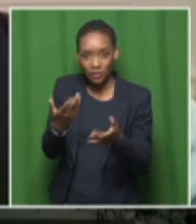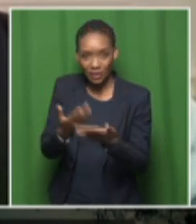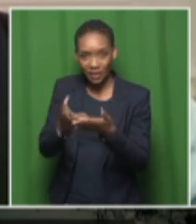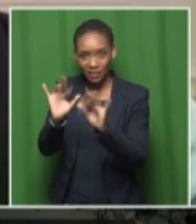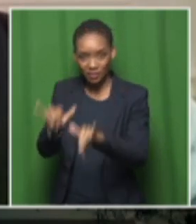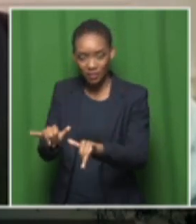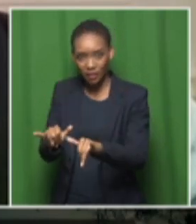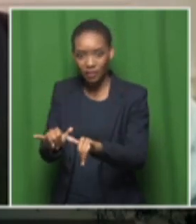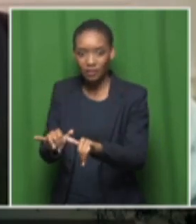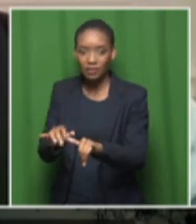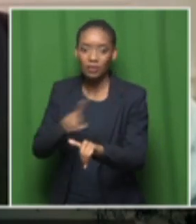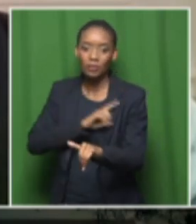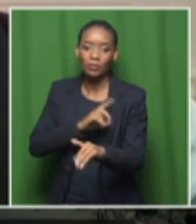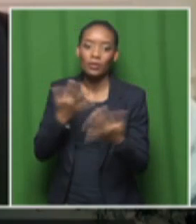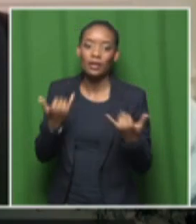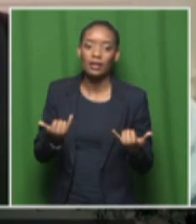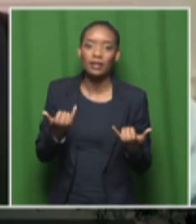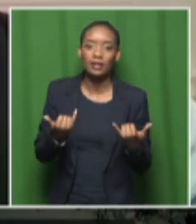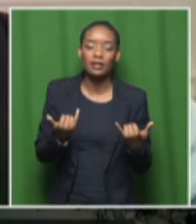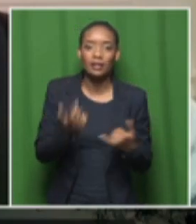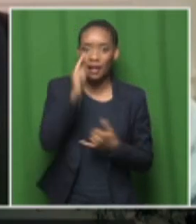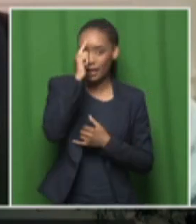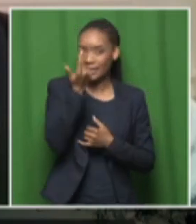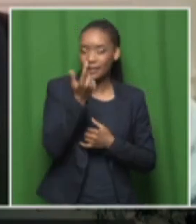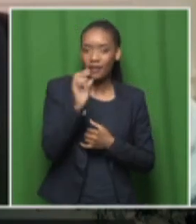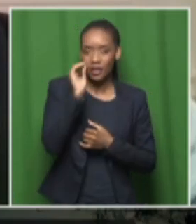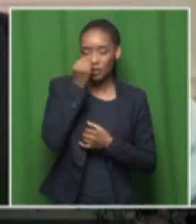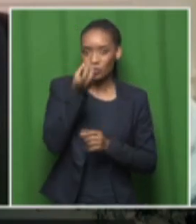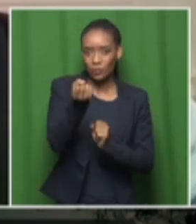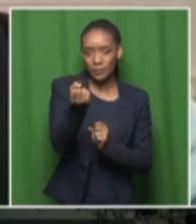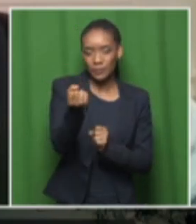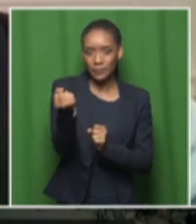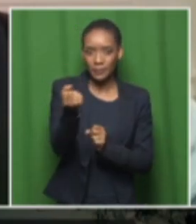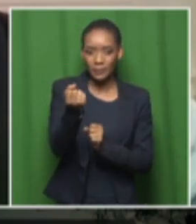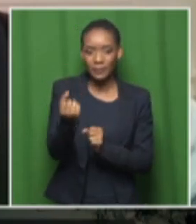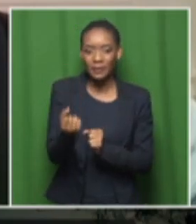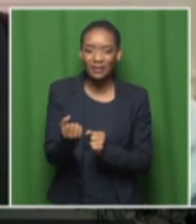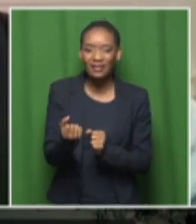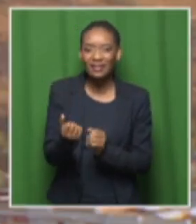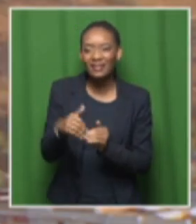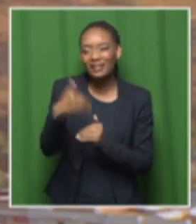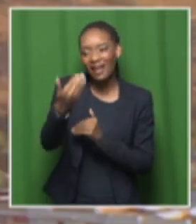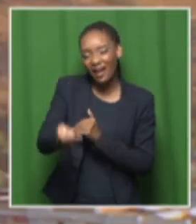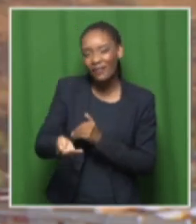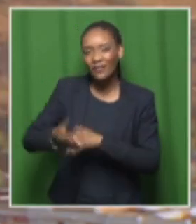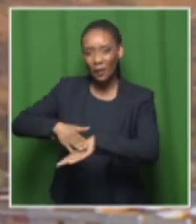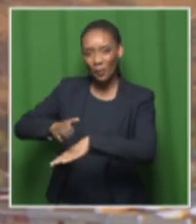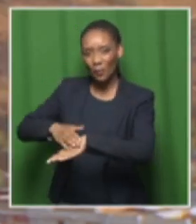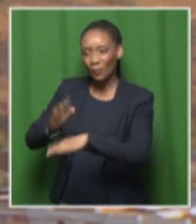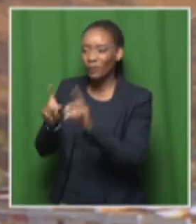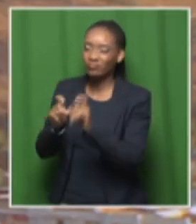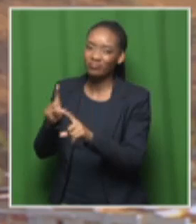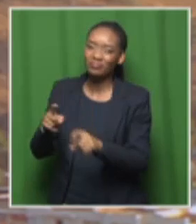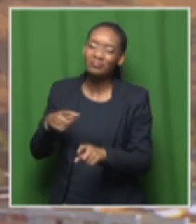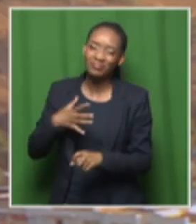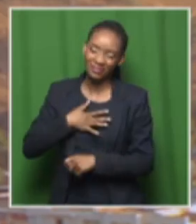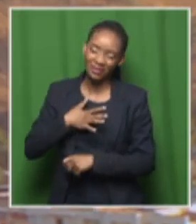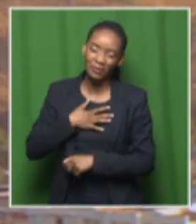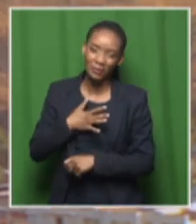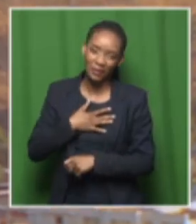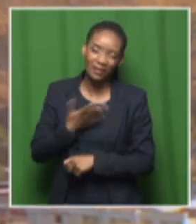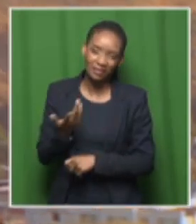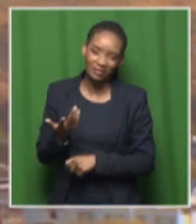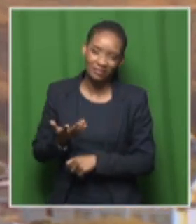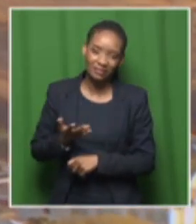just a little while, because we just want to update the 7 o'clock news, just 2 or 3 questions more that I would like to put to you,